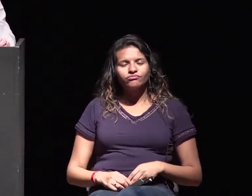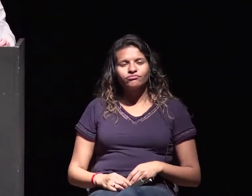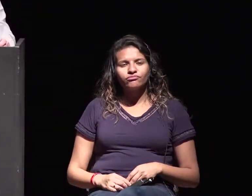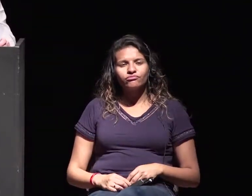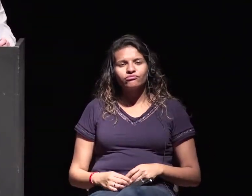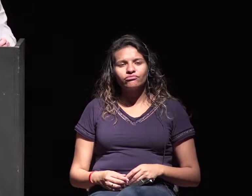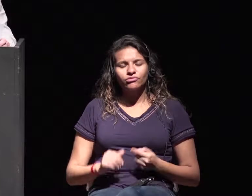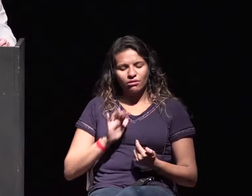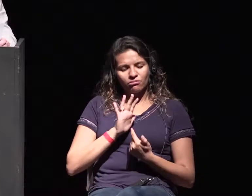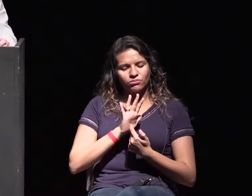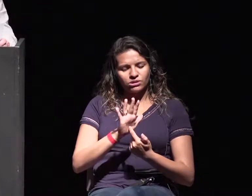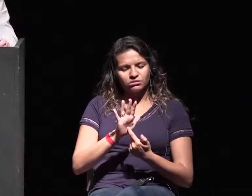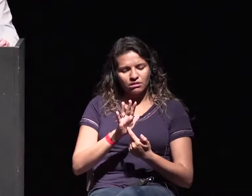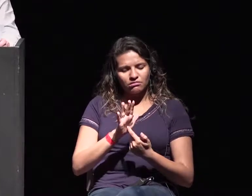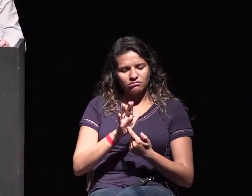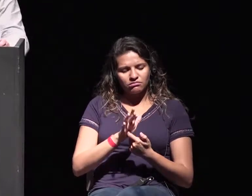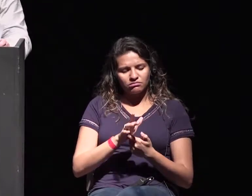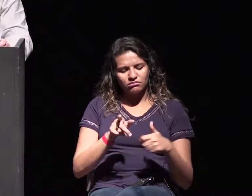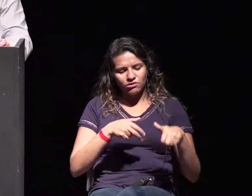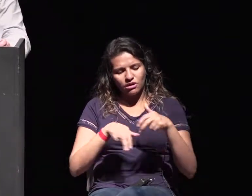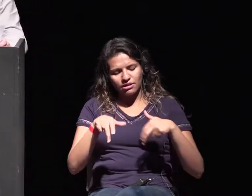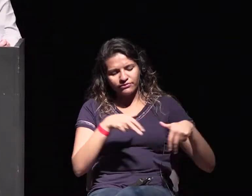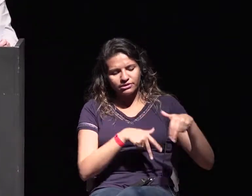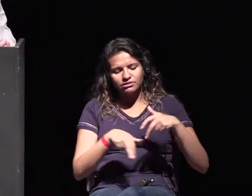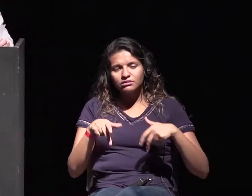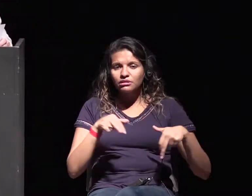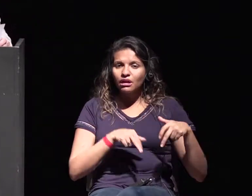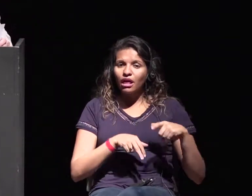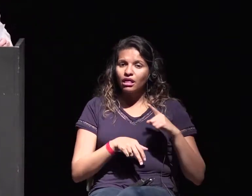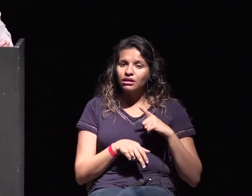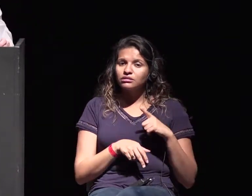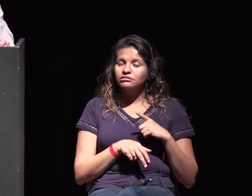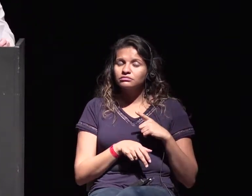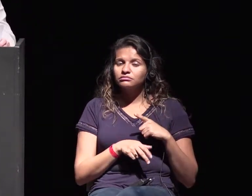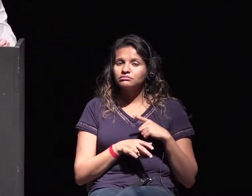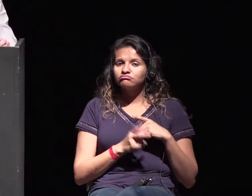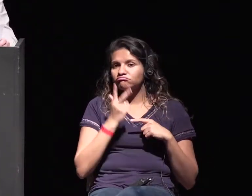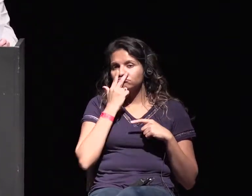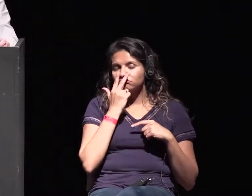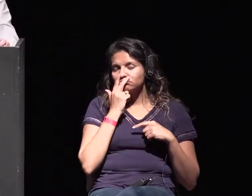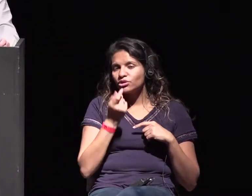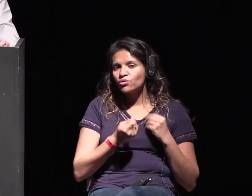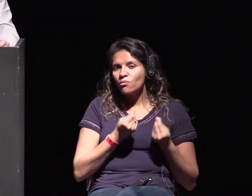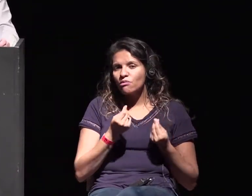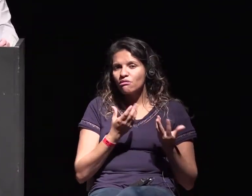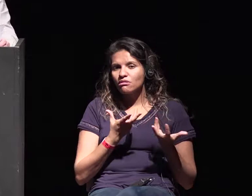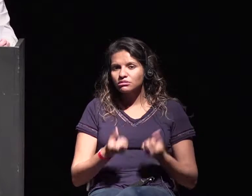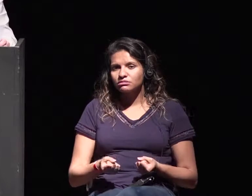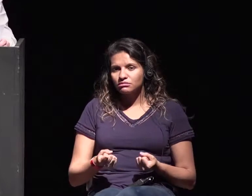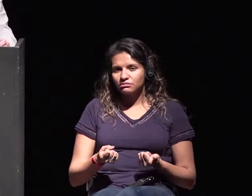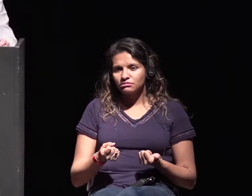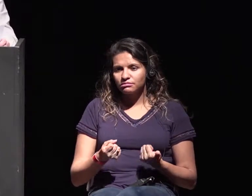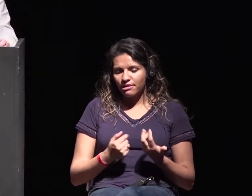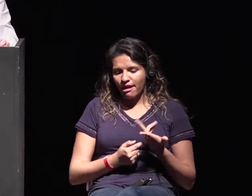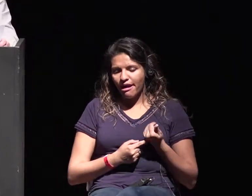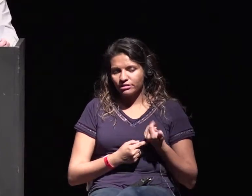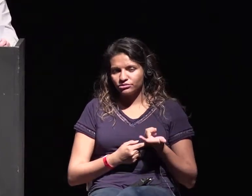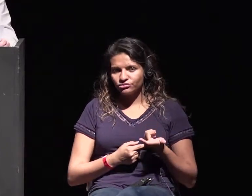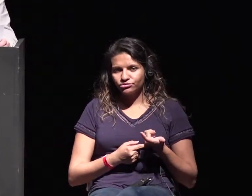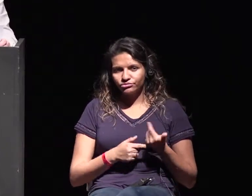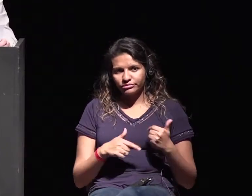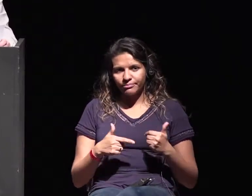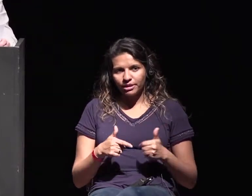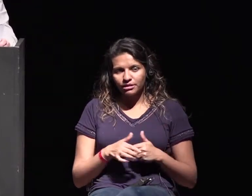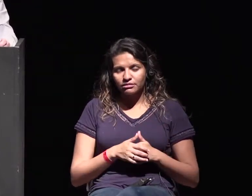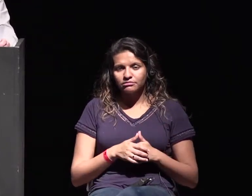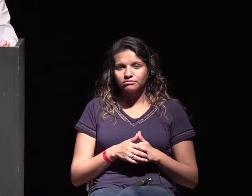the accepted and unstable nature of works of art. We have long accepted that we are no longer confronted to static